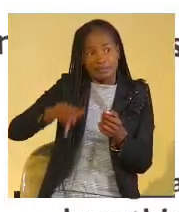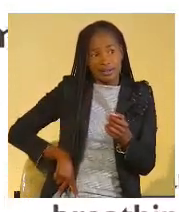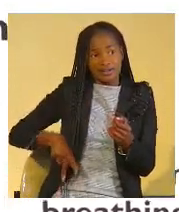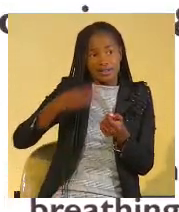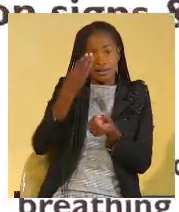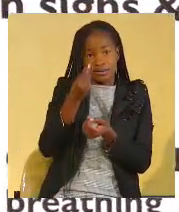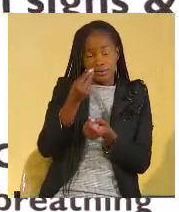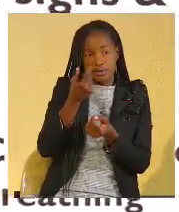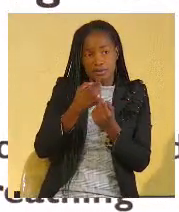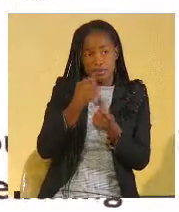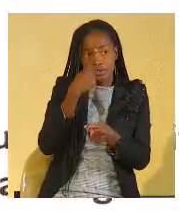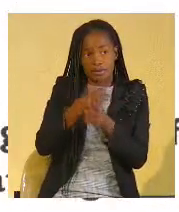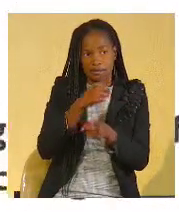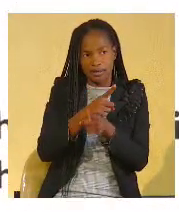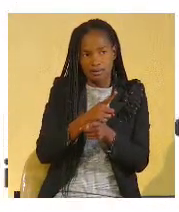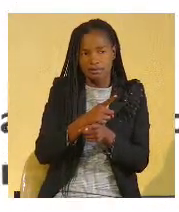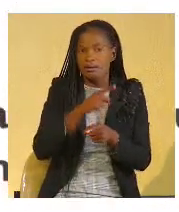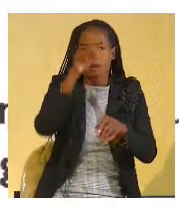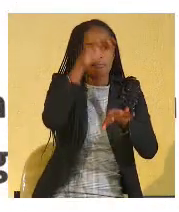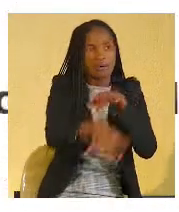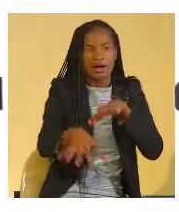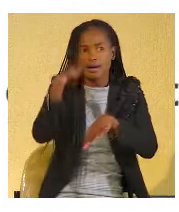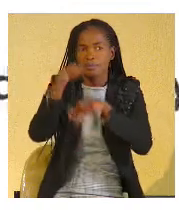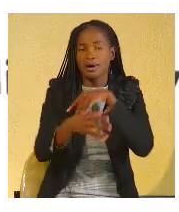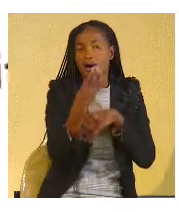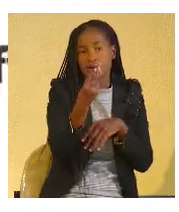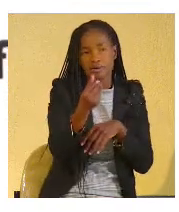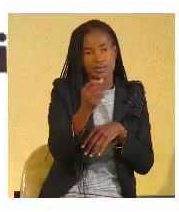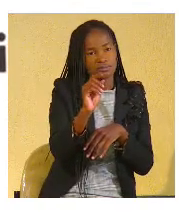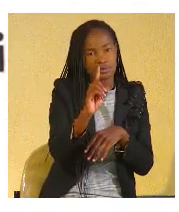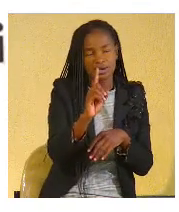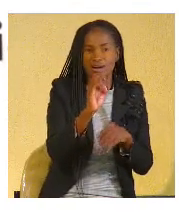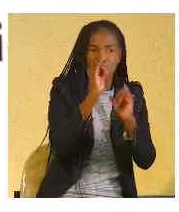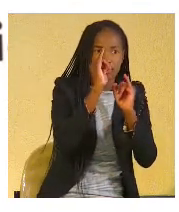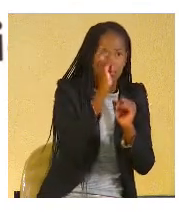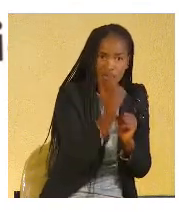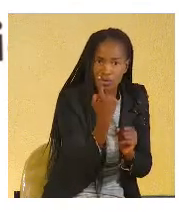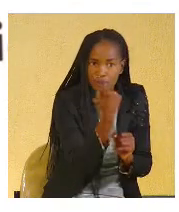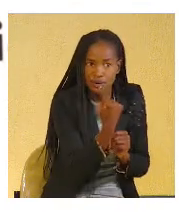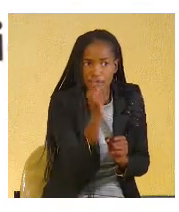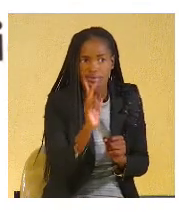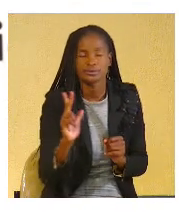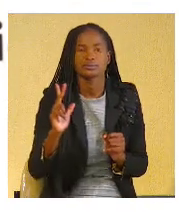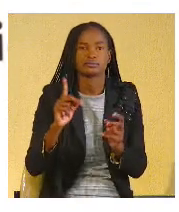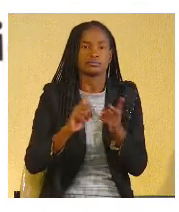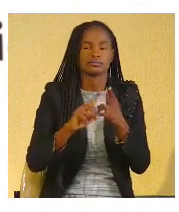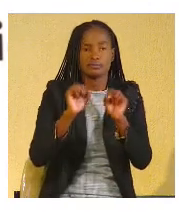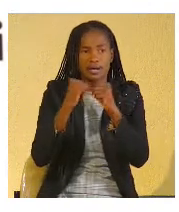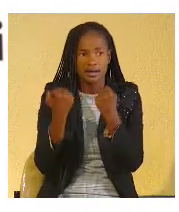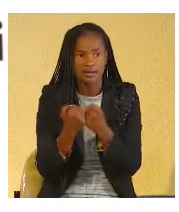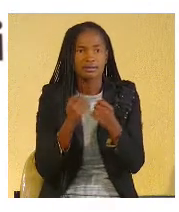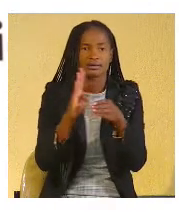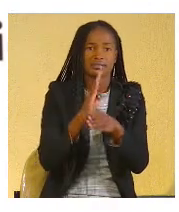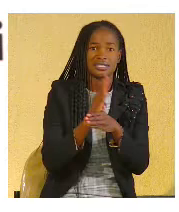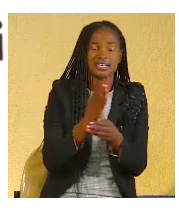the interventions that they received, be it individuals or institutions. If indeed institutions have received